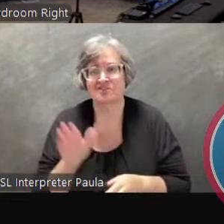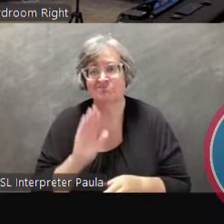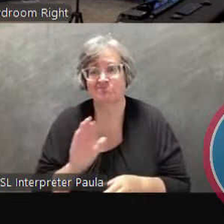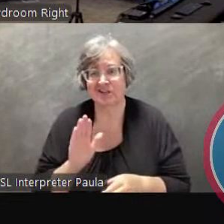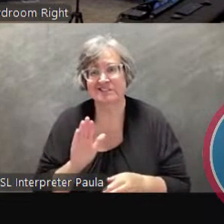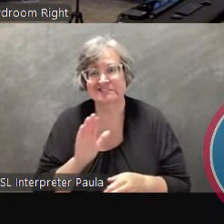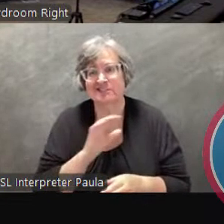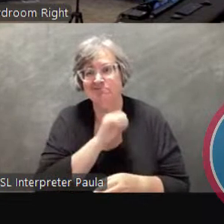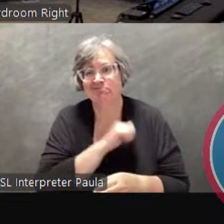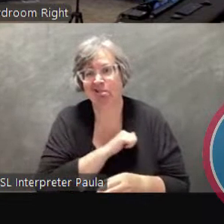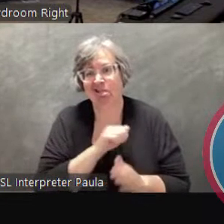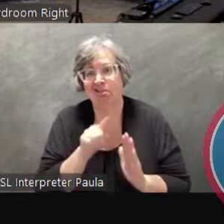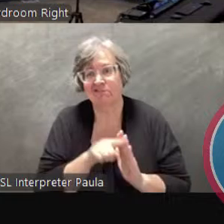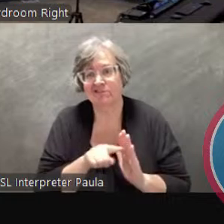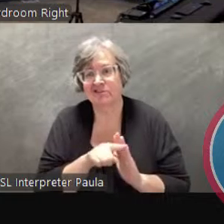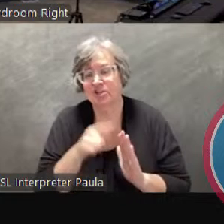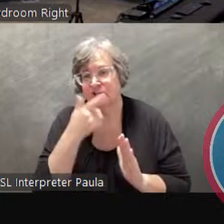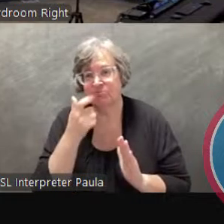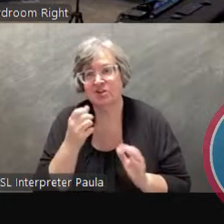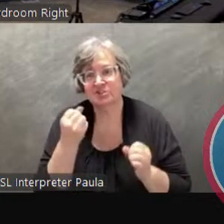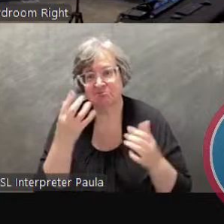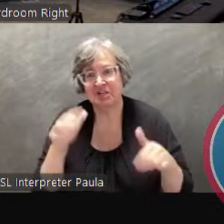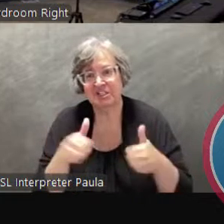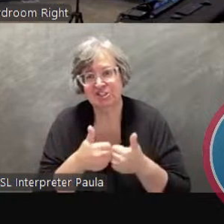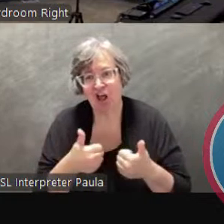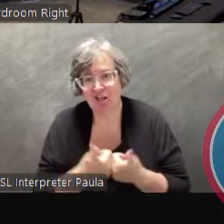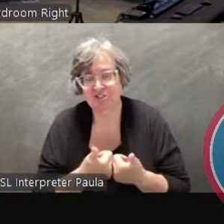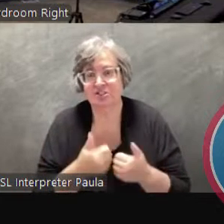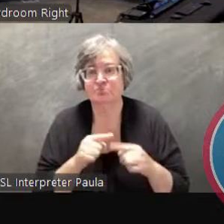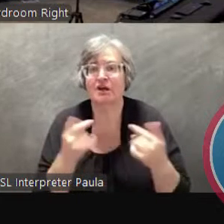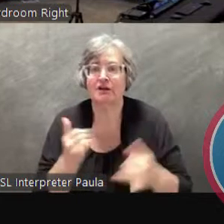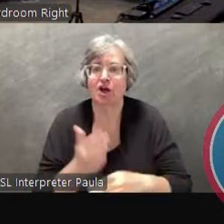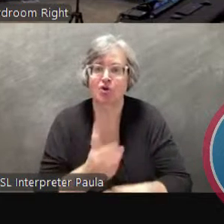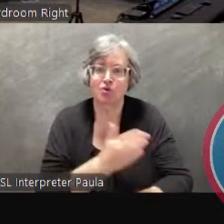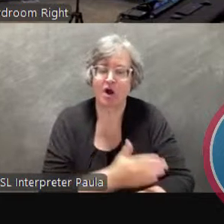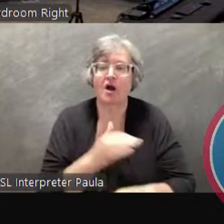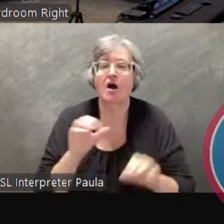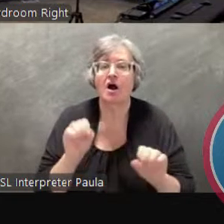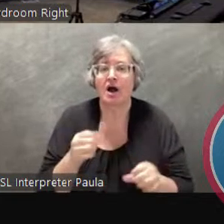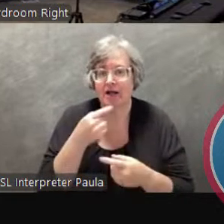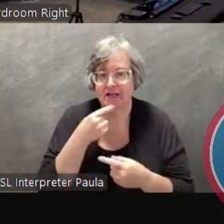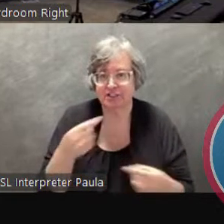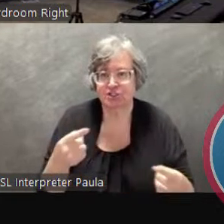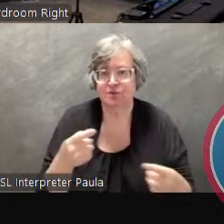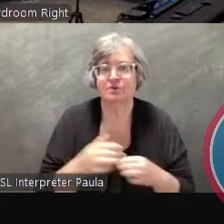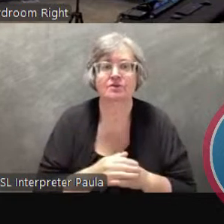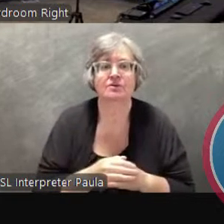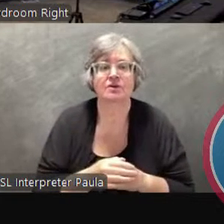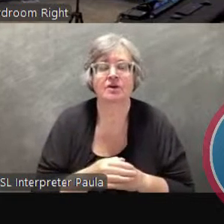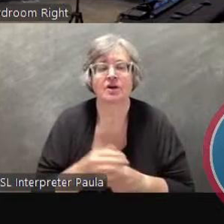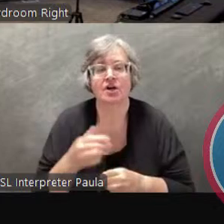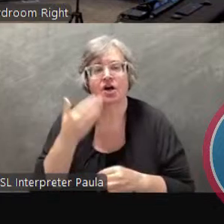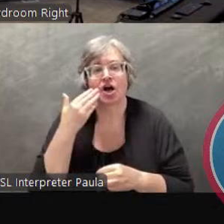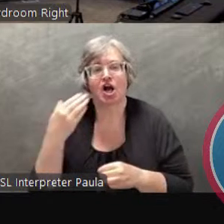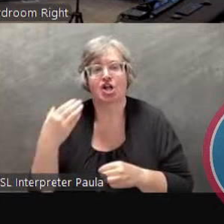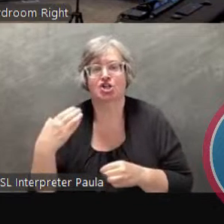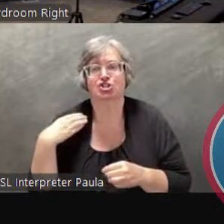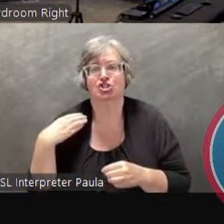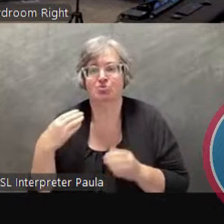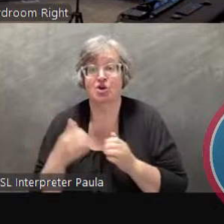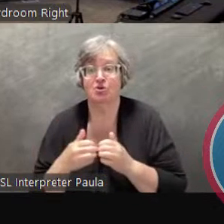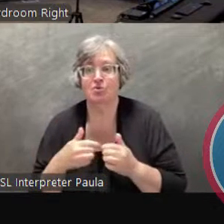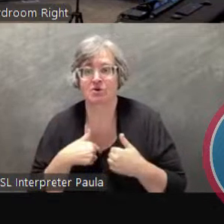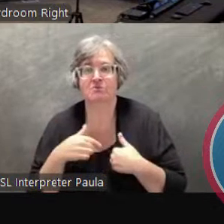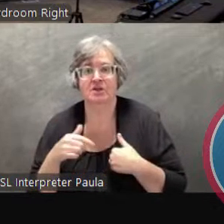years because of a number of the challenges that we have faced. I can tell you, and I know that the chairman was with me from the same